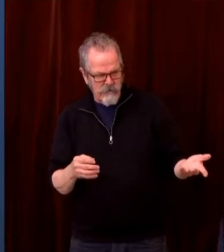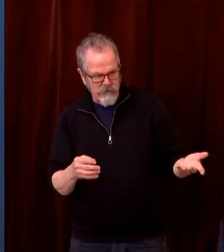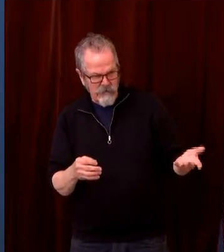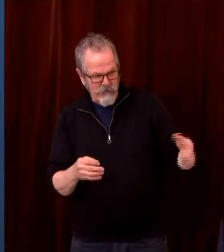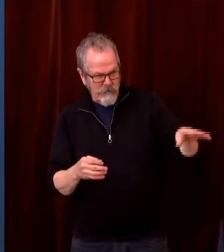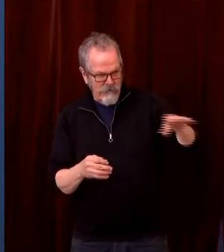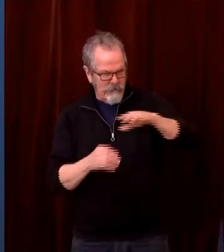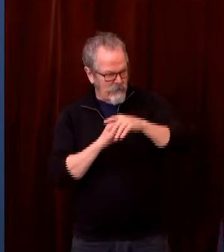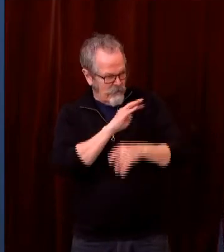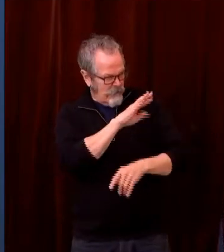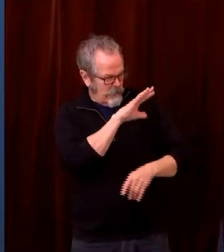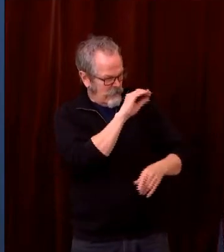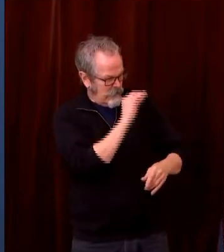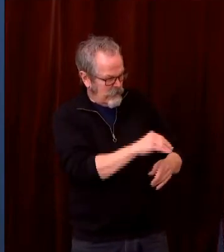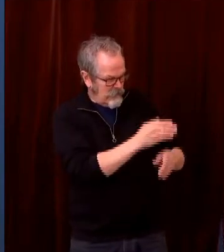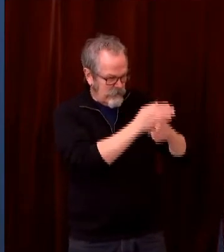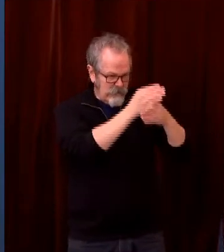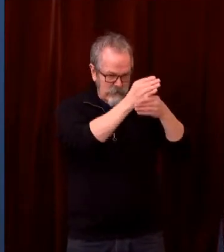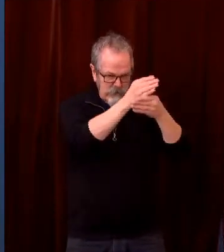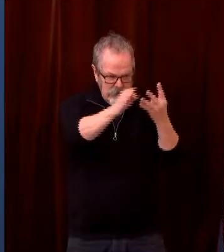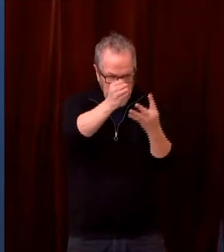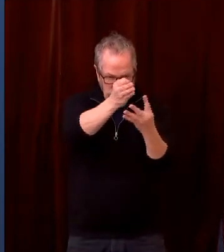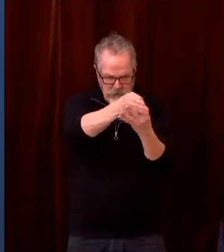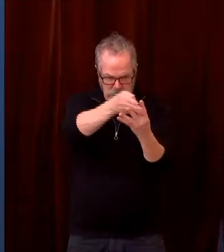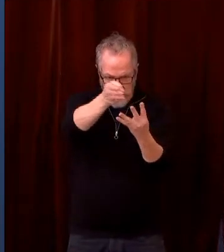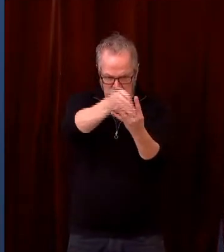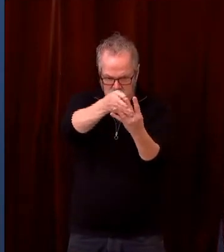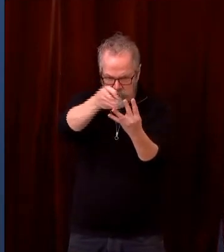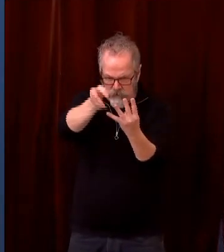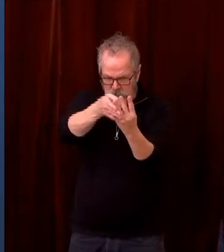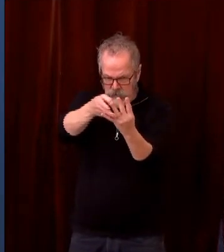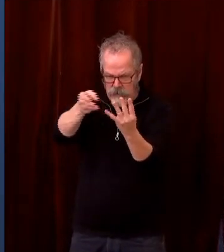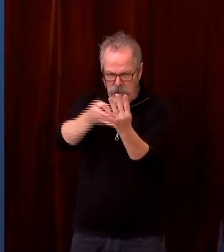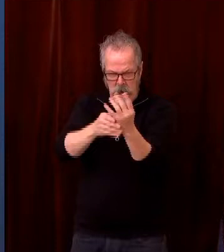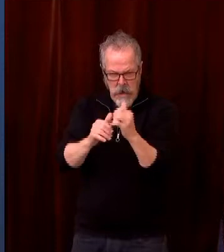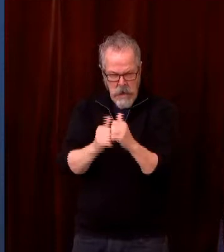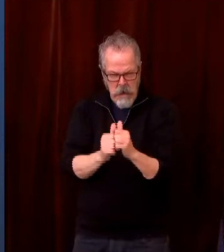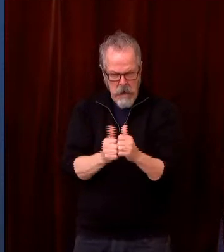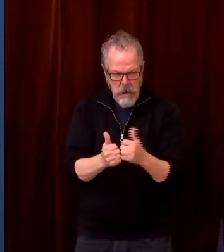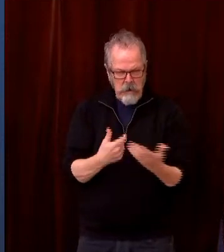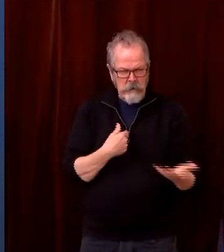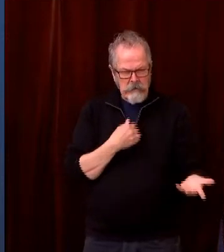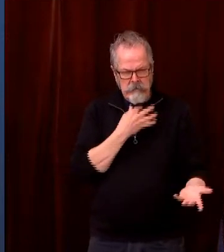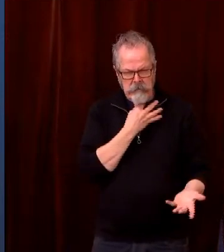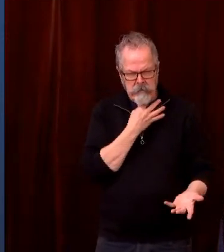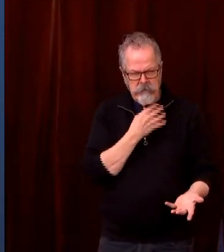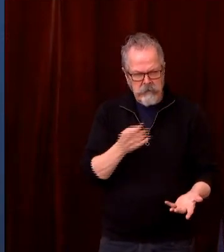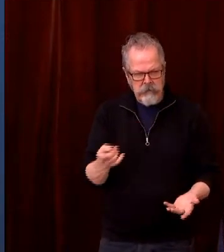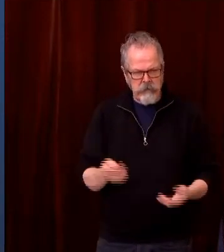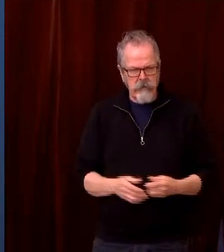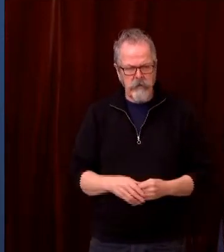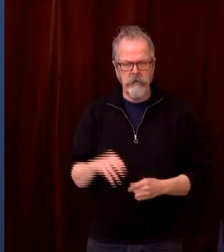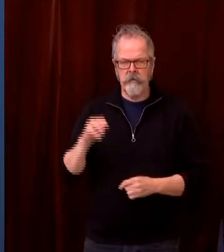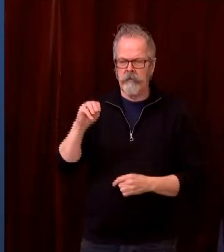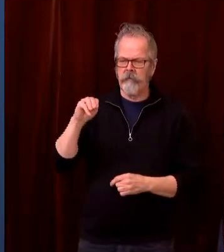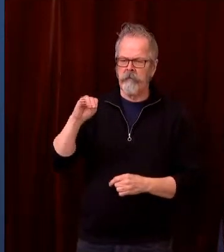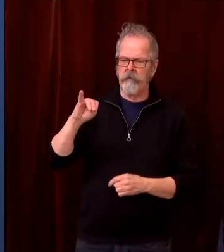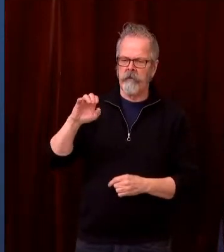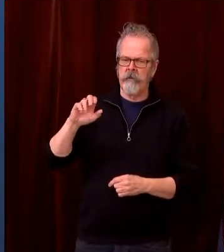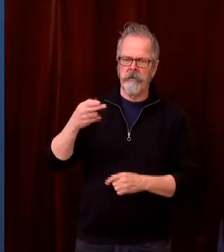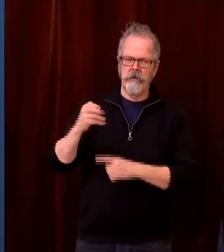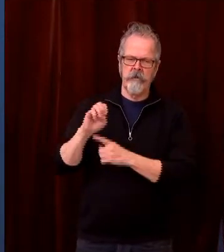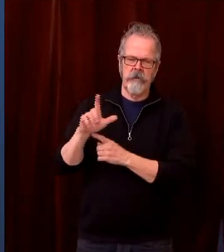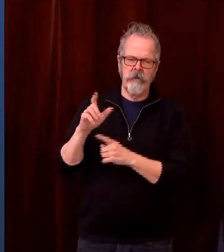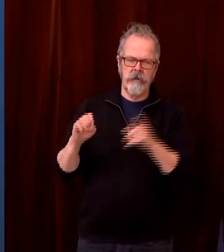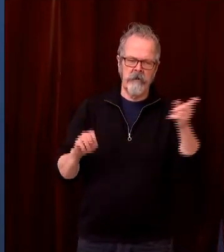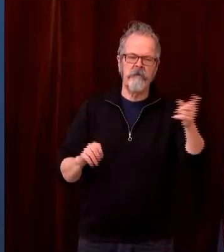Yeah, that's as we're standing up these sites right now, we wanted to look at what is the throughput, what could we do there, what's realistic